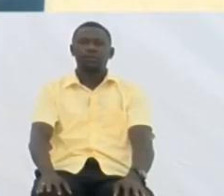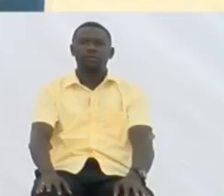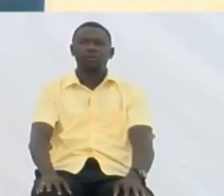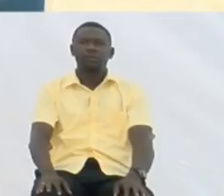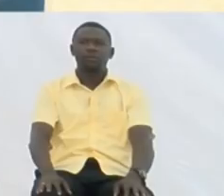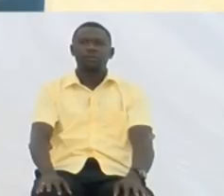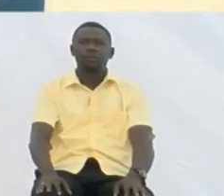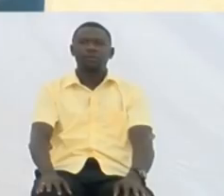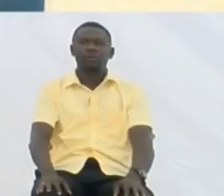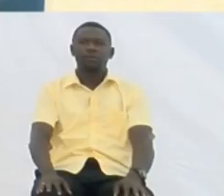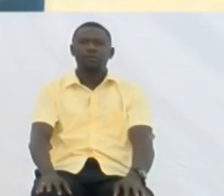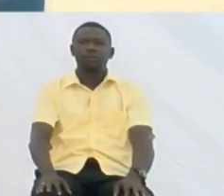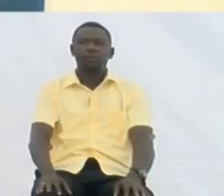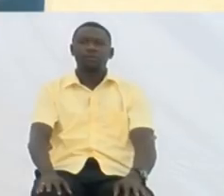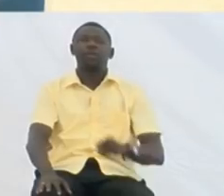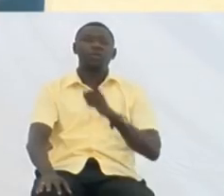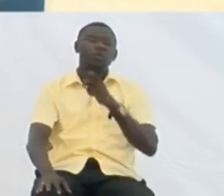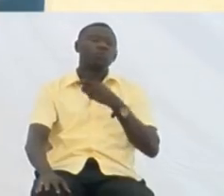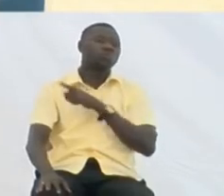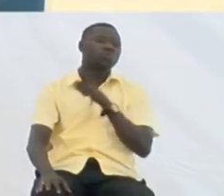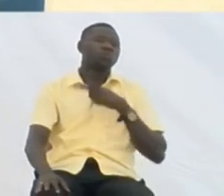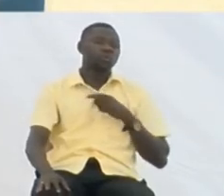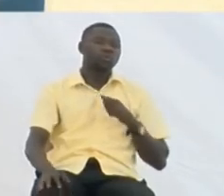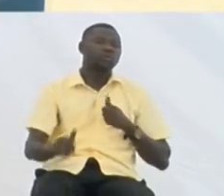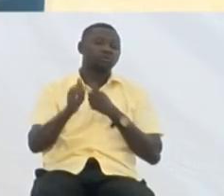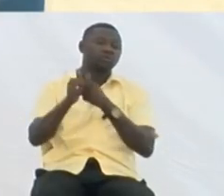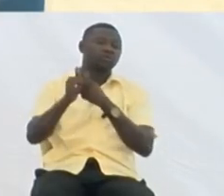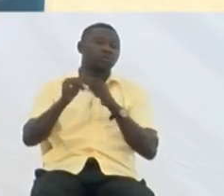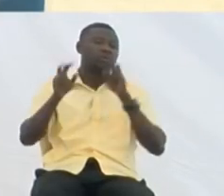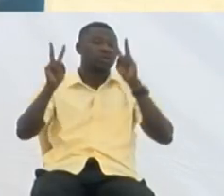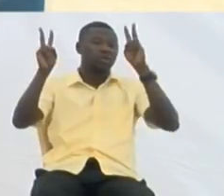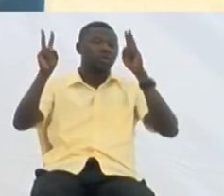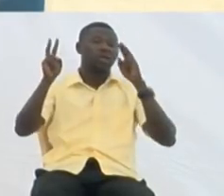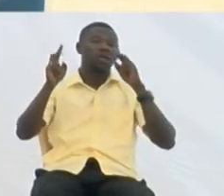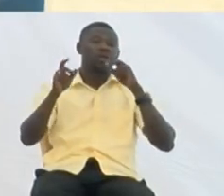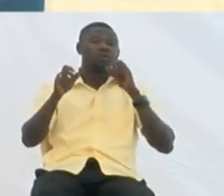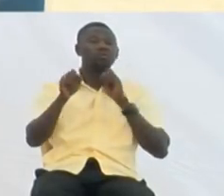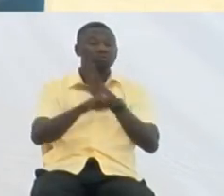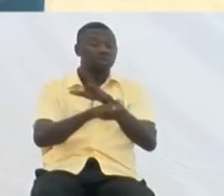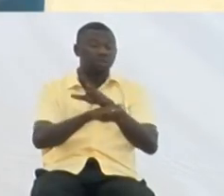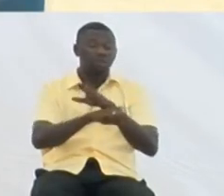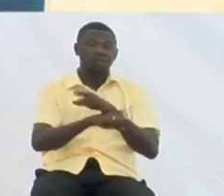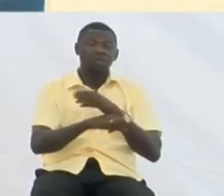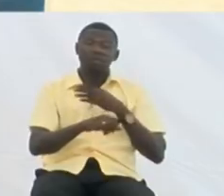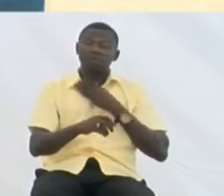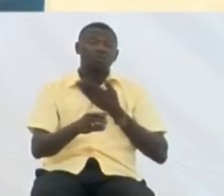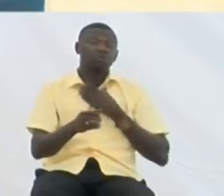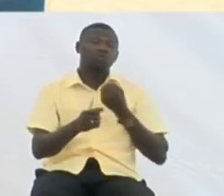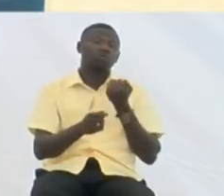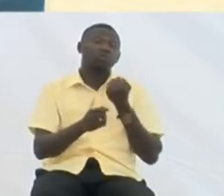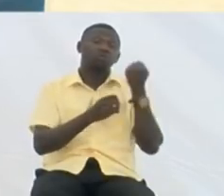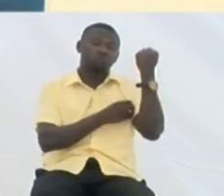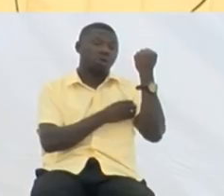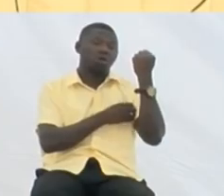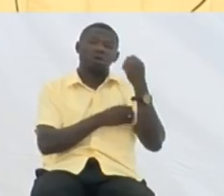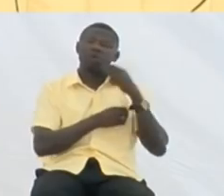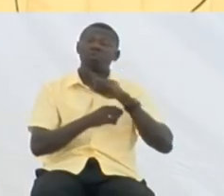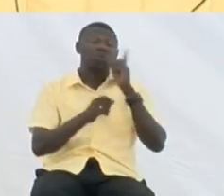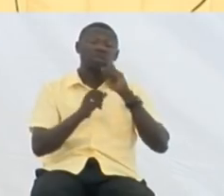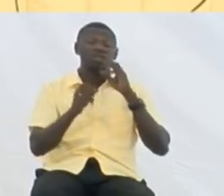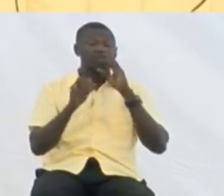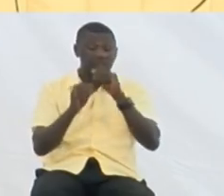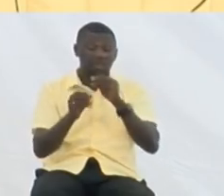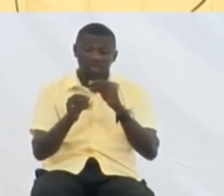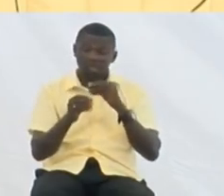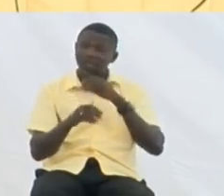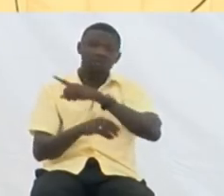kan wato sembo min katama ya la sembo damar katama bangoka. Those ones were followers of Yaya Jame, and